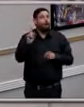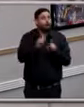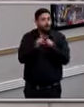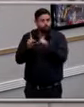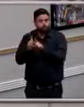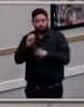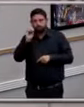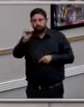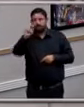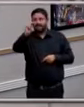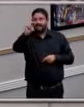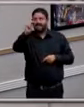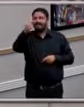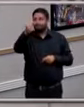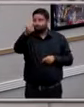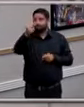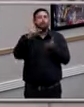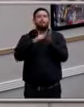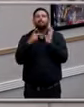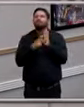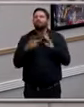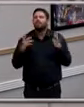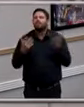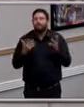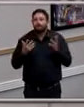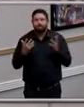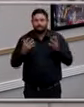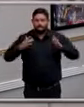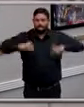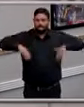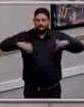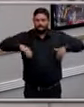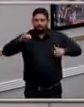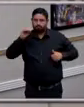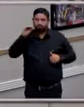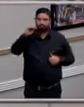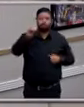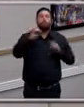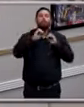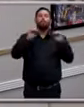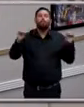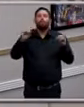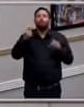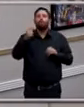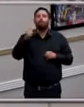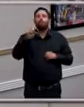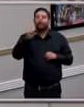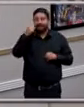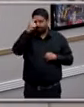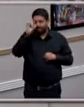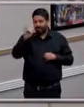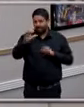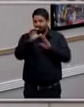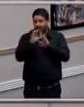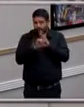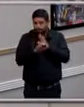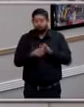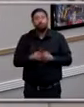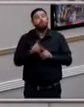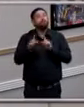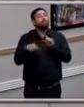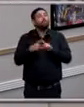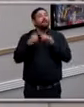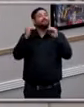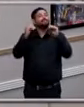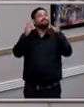a grade type column indicating that there are currently no grades for the course. However, once the teachers have finalized